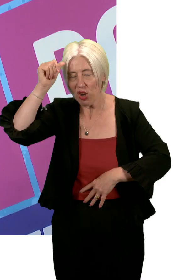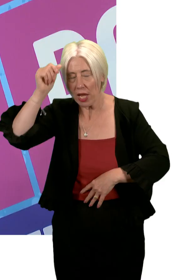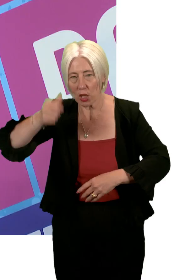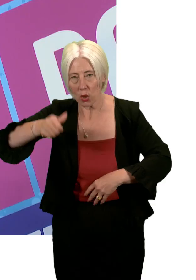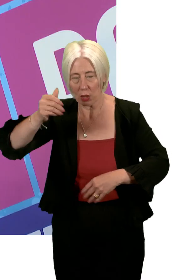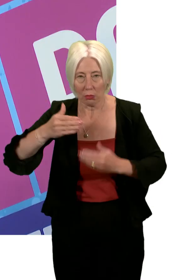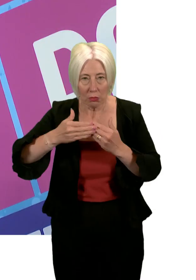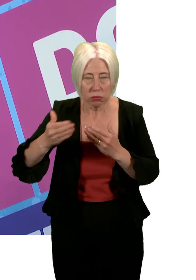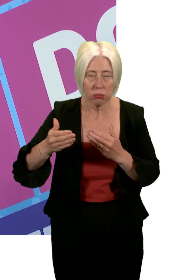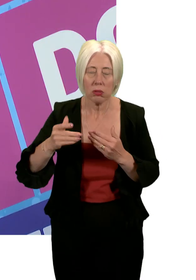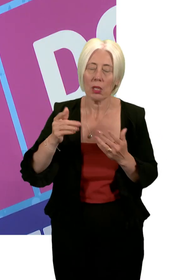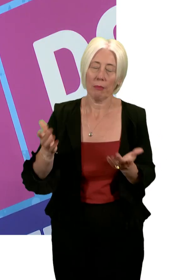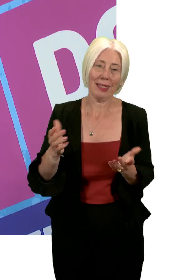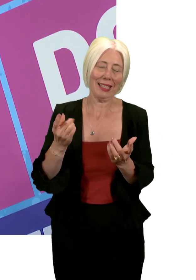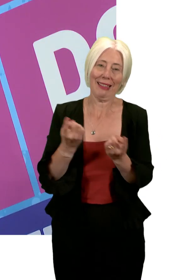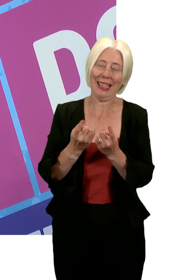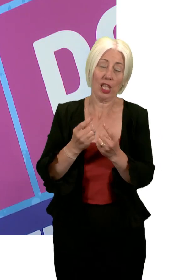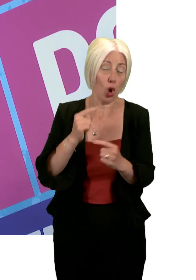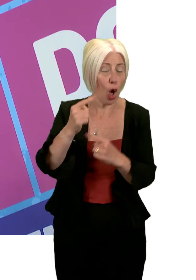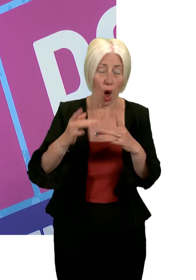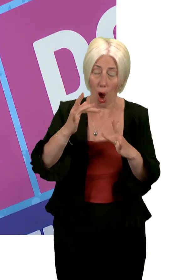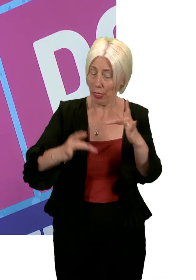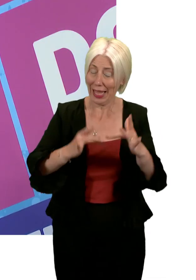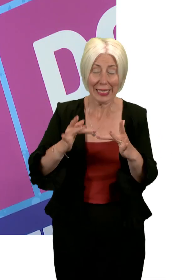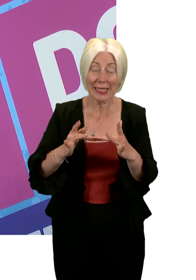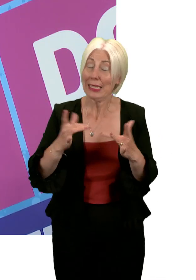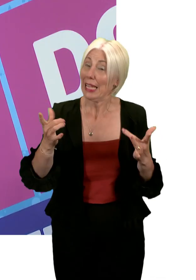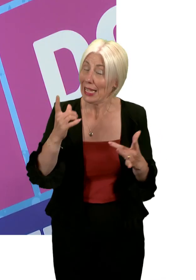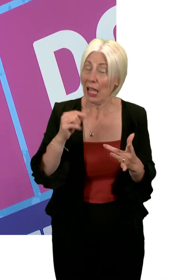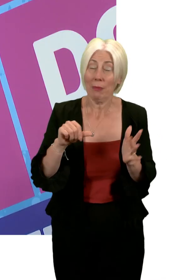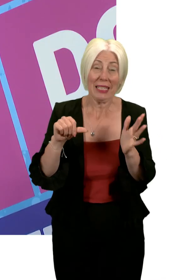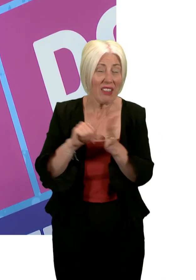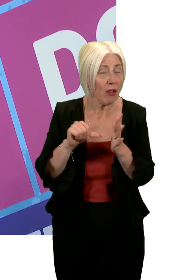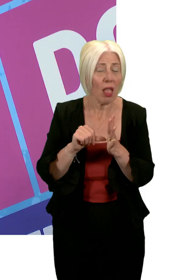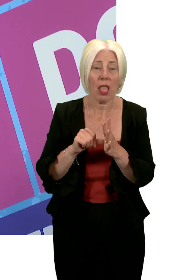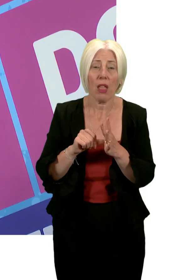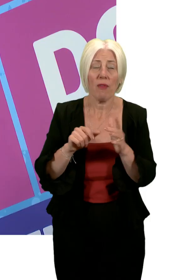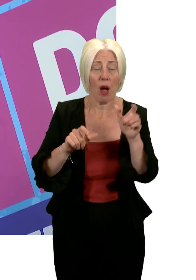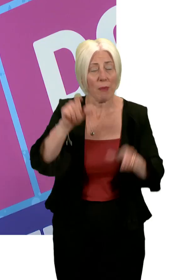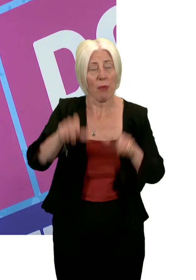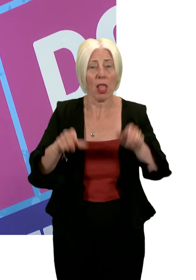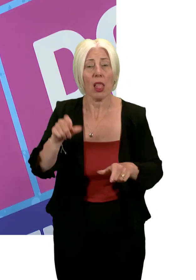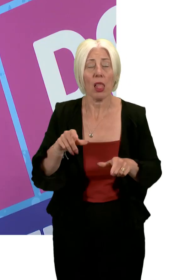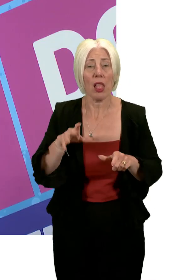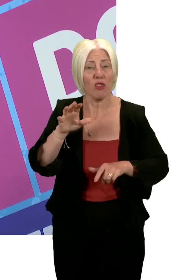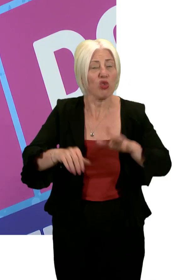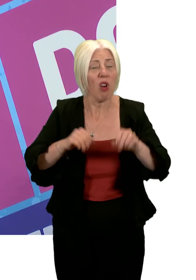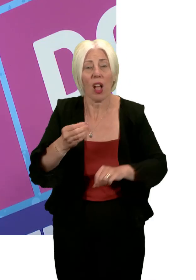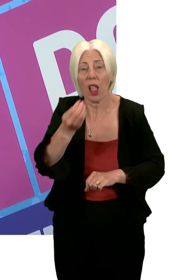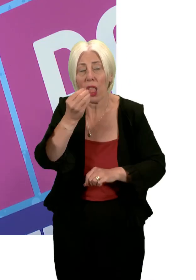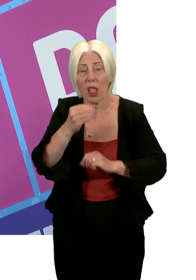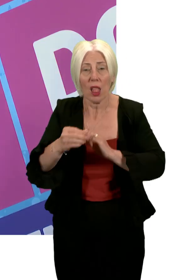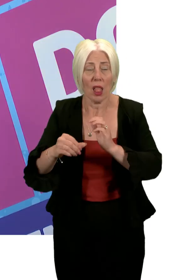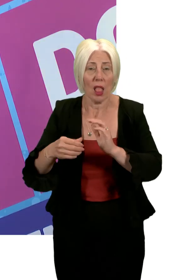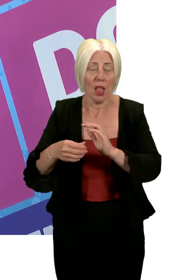a challenge for young people that are struggling with eating disorders as well. Gary, what's your thoughts